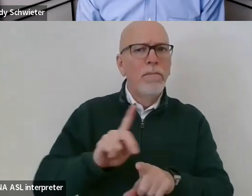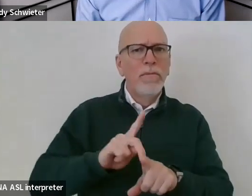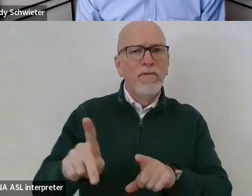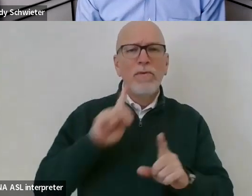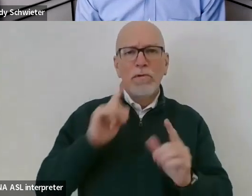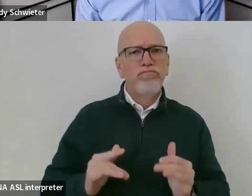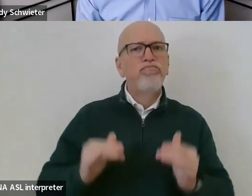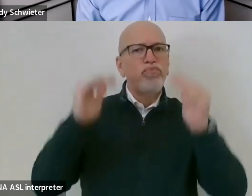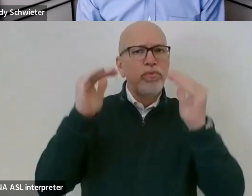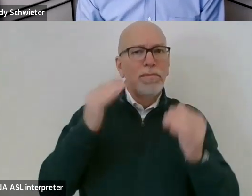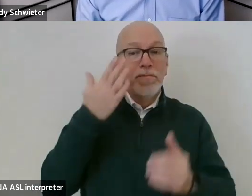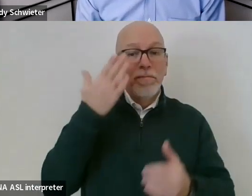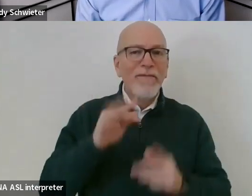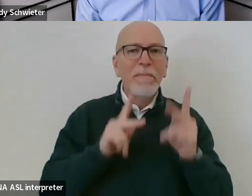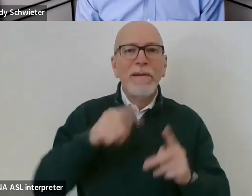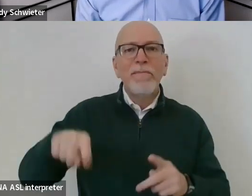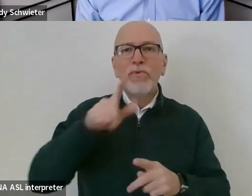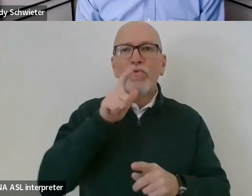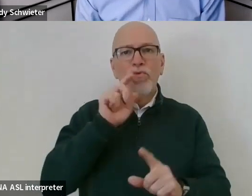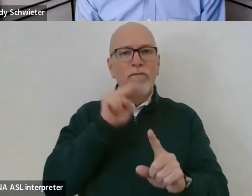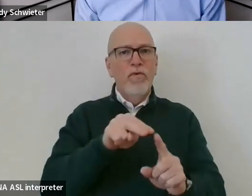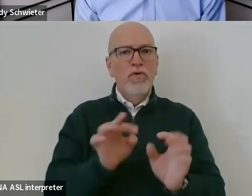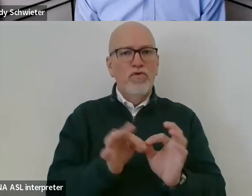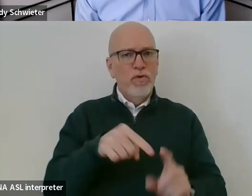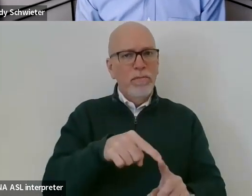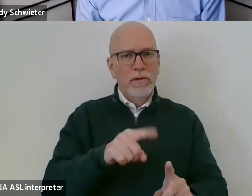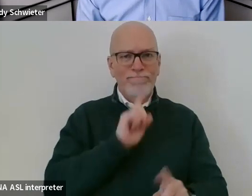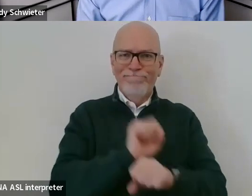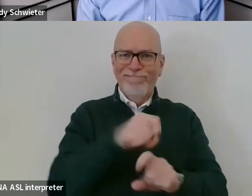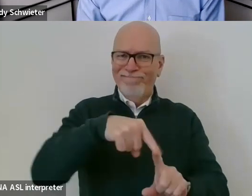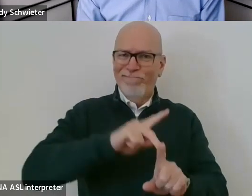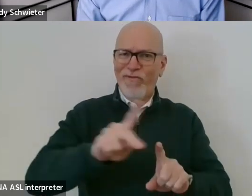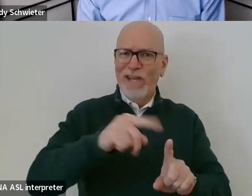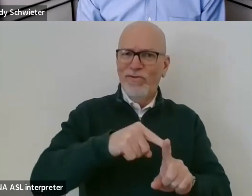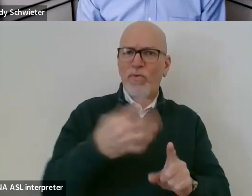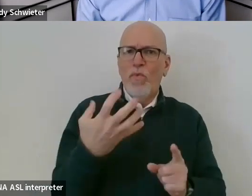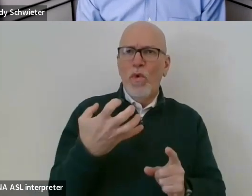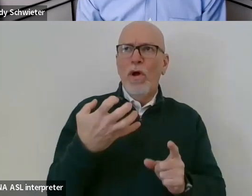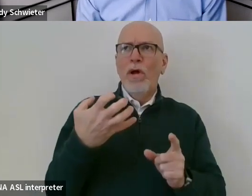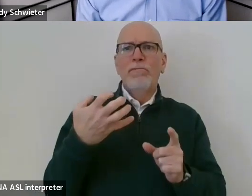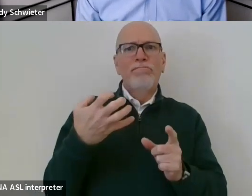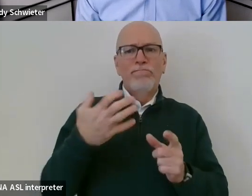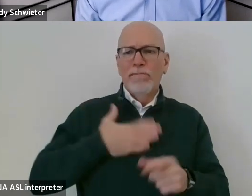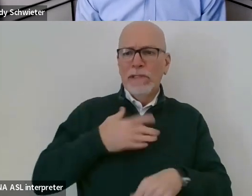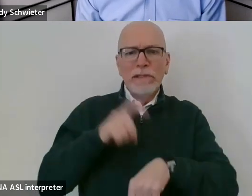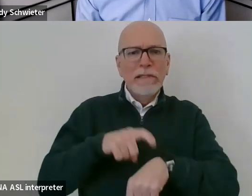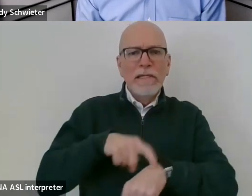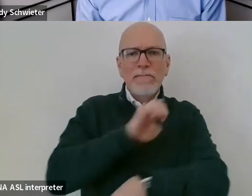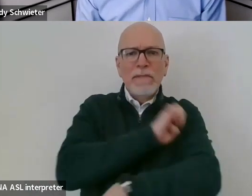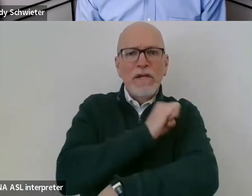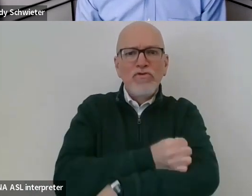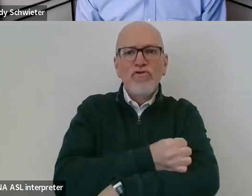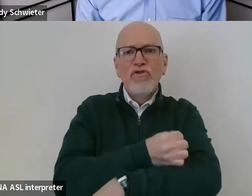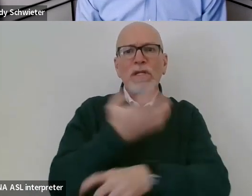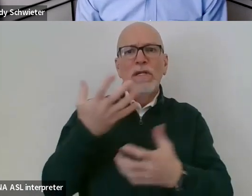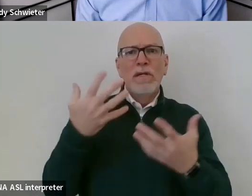been driven by individuals who viewed interpreting as a profession and wanted to dedicate their time and their energy